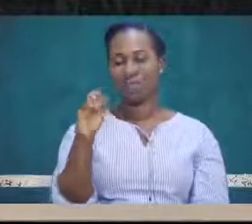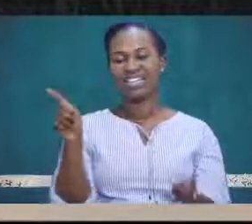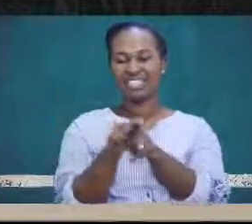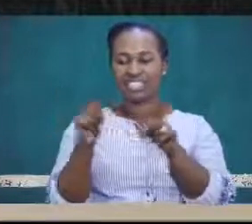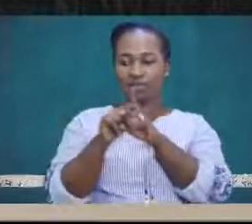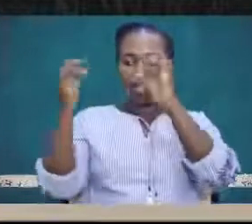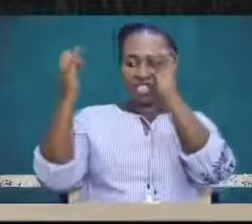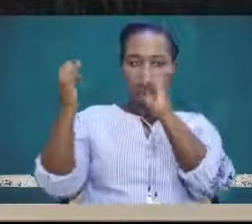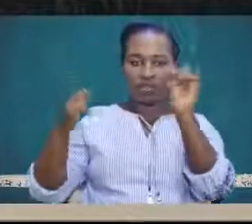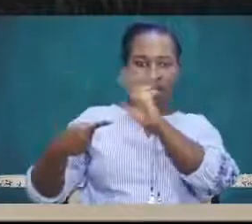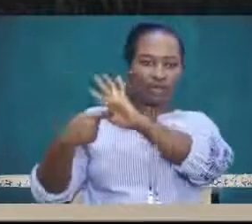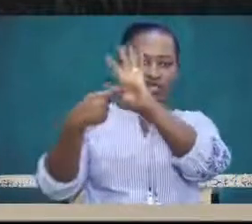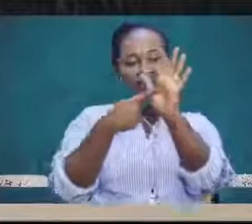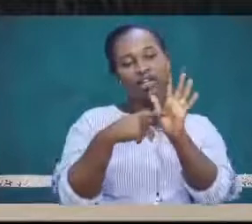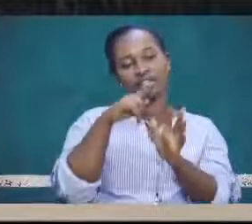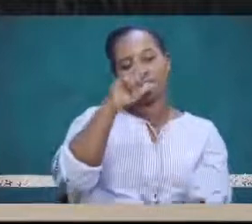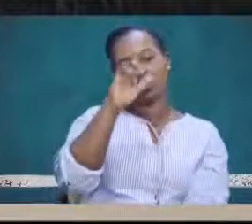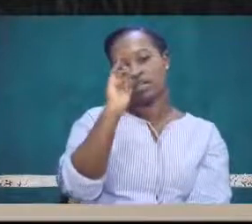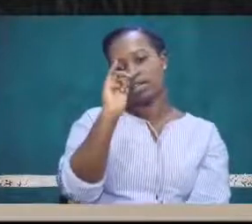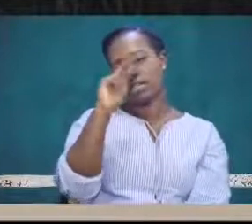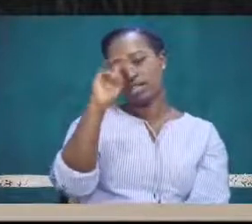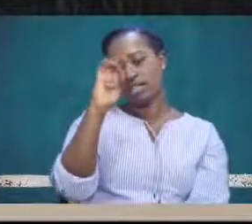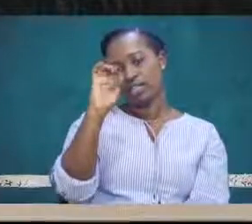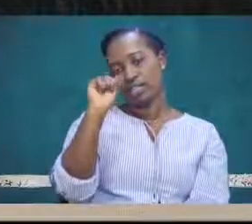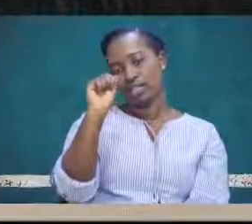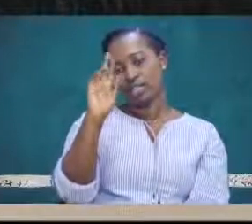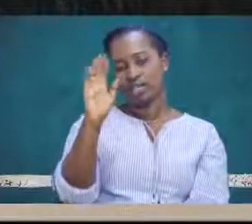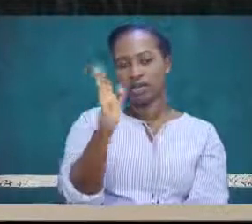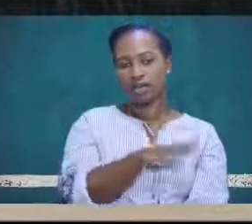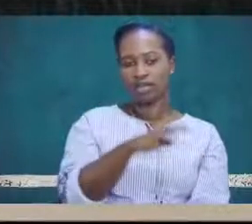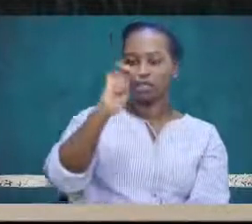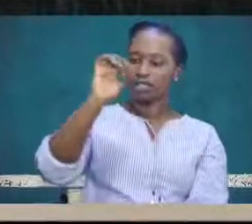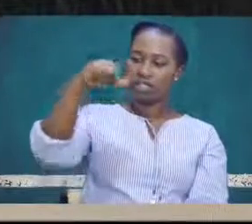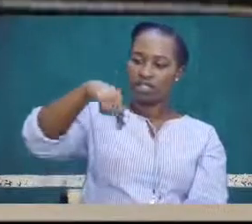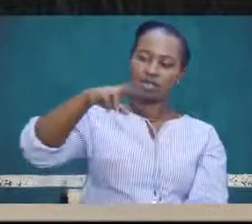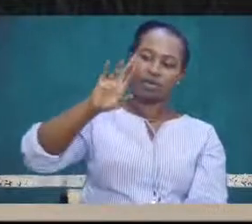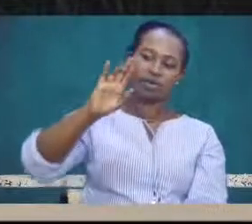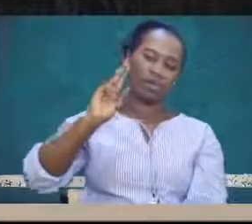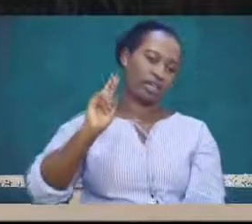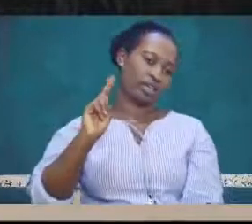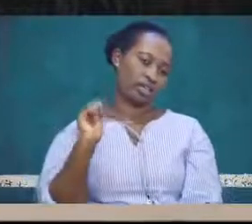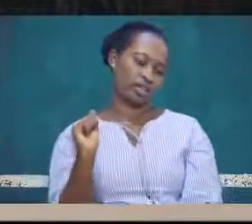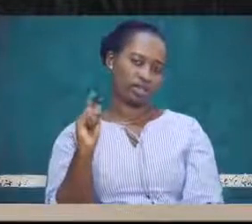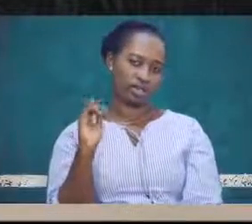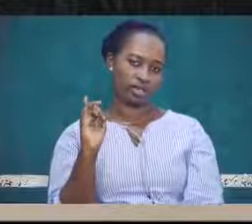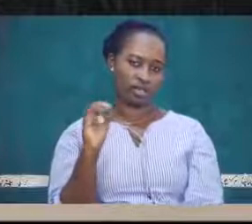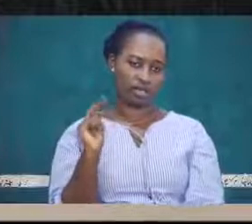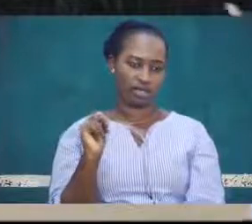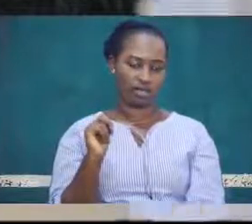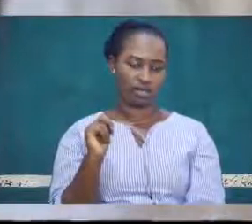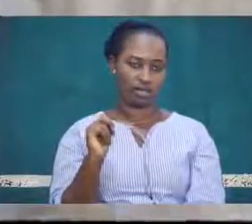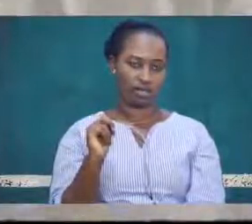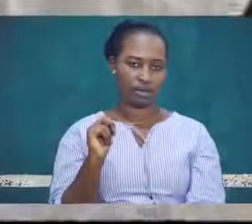have in the previous work we have finished, we can present it on a graph. So a linear